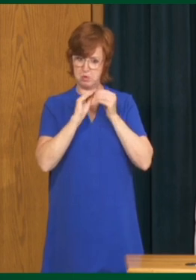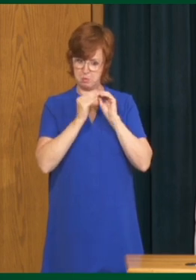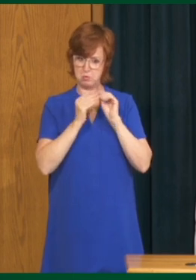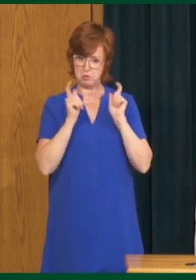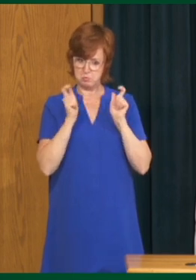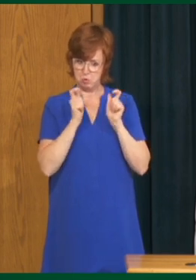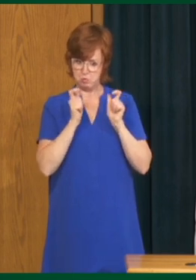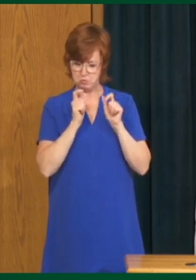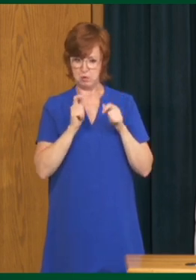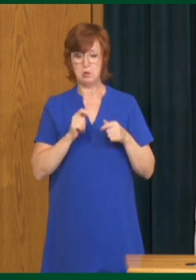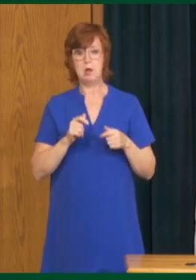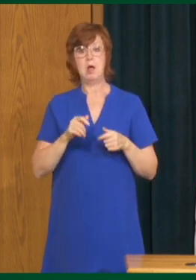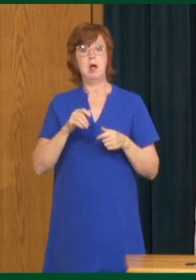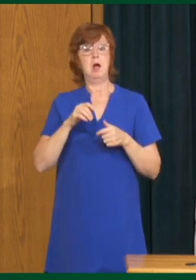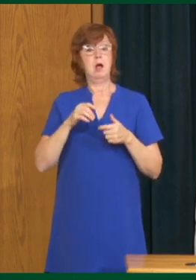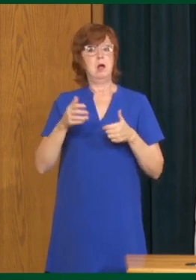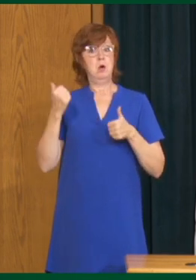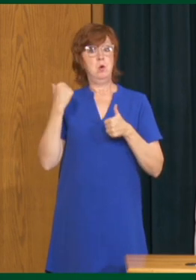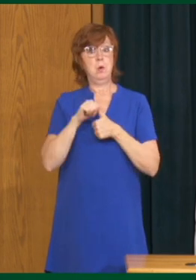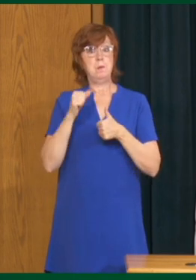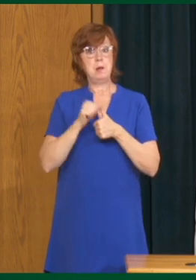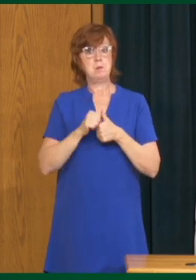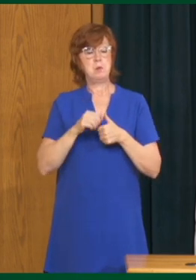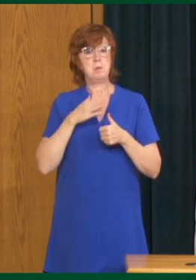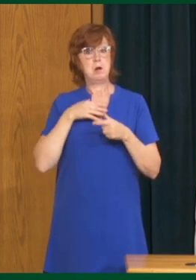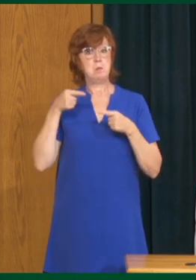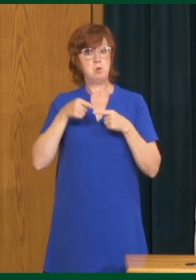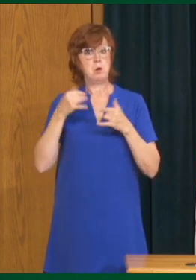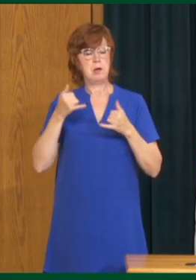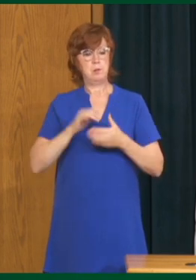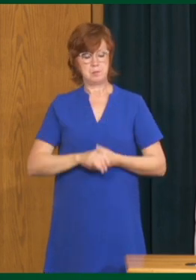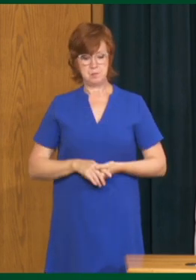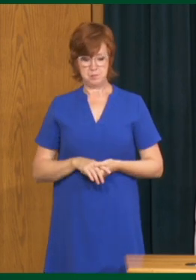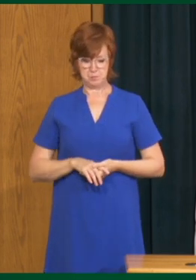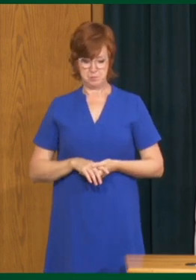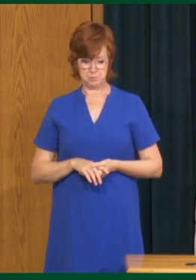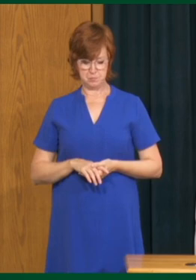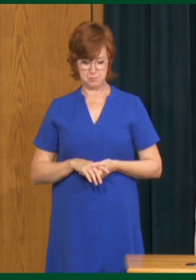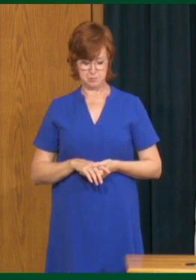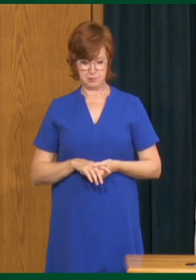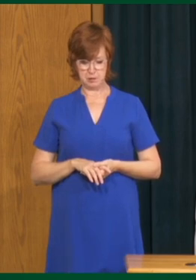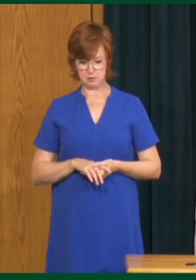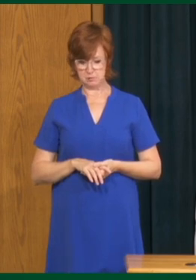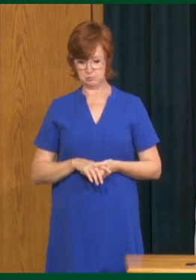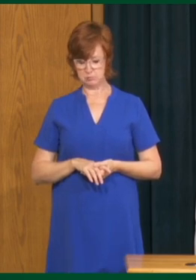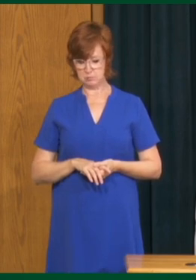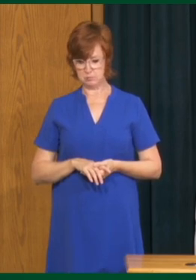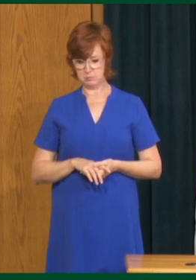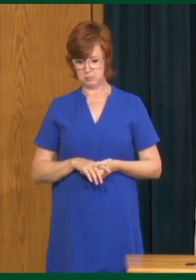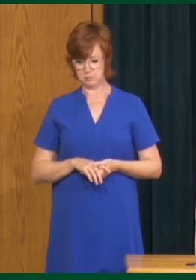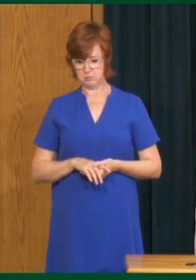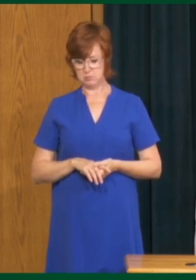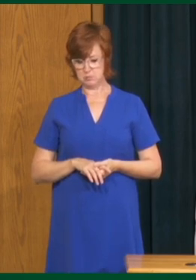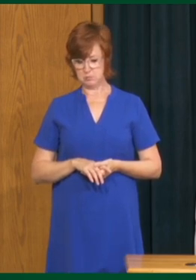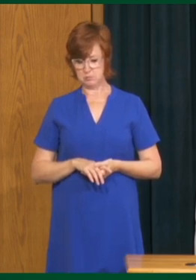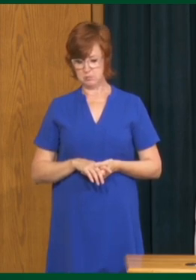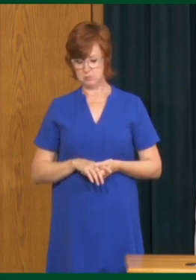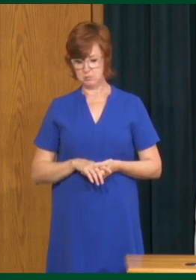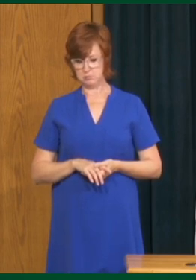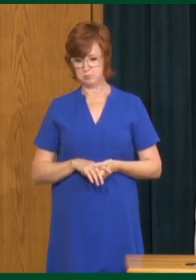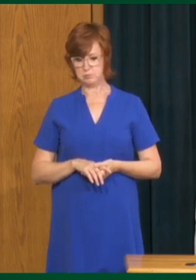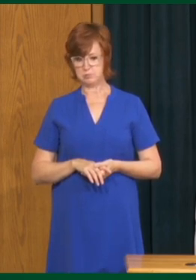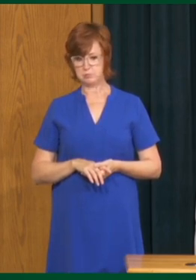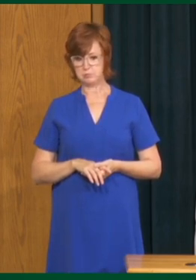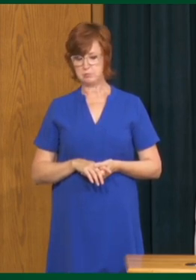But of course, regarding the last point about transmission, we understand that there's always connections between individuals and